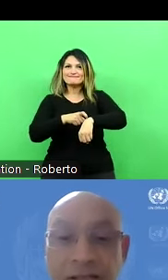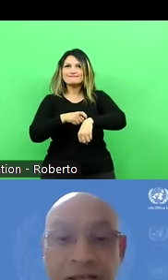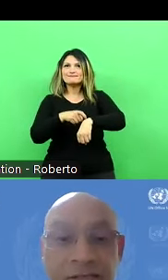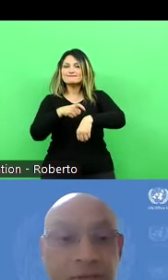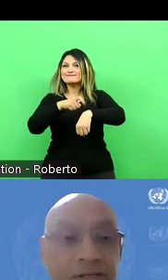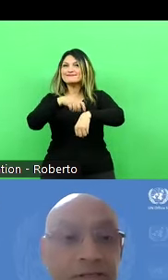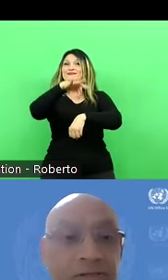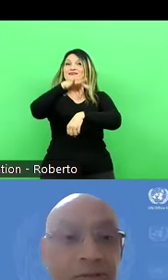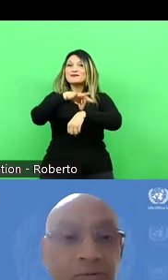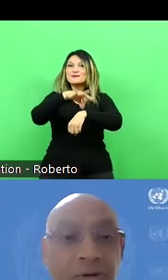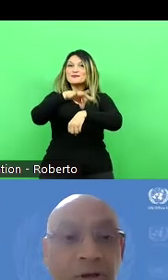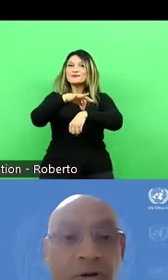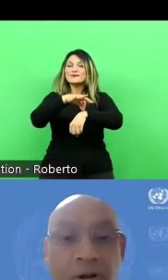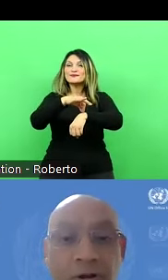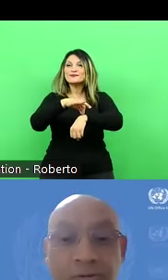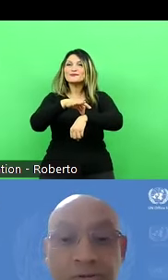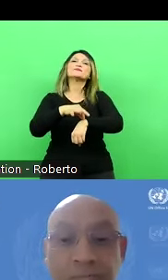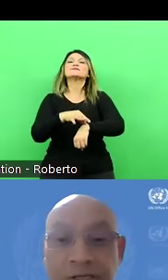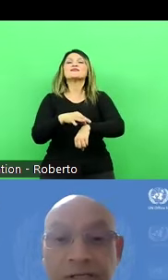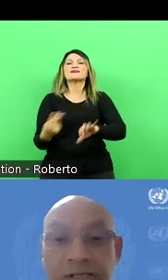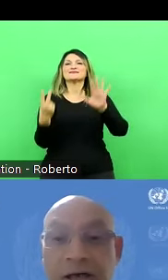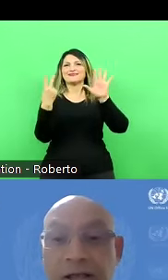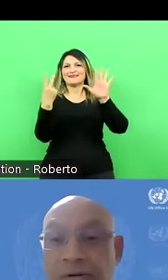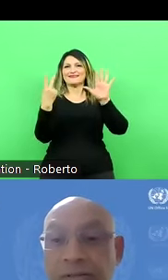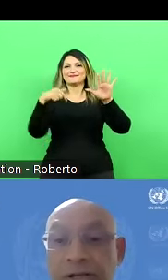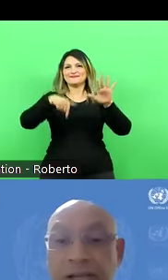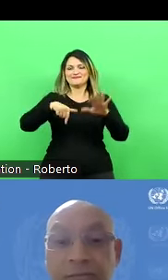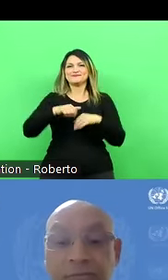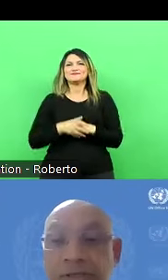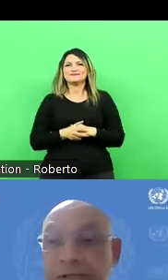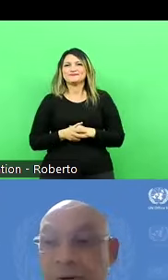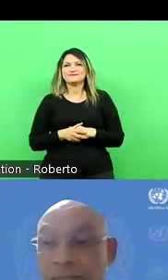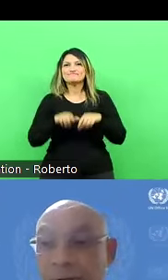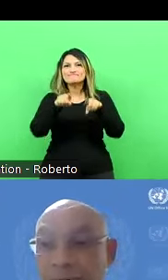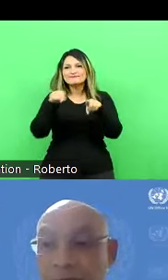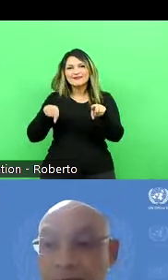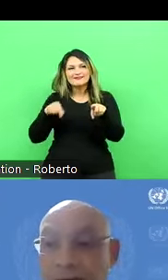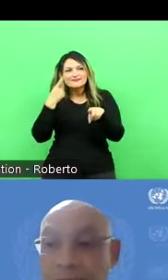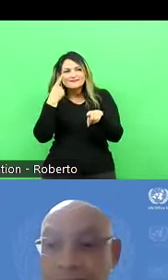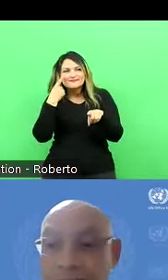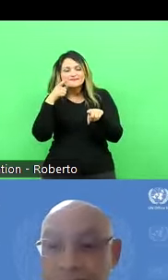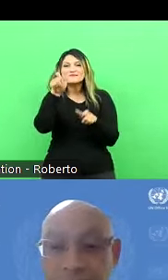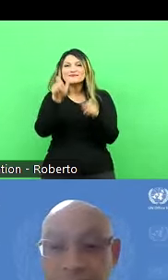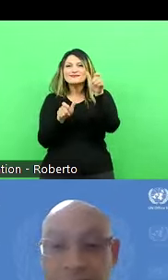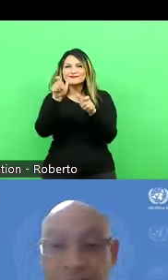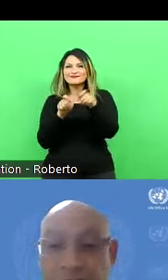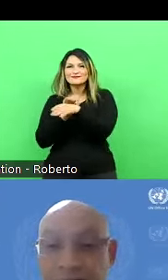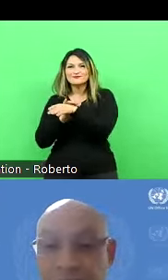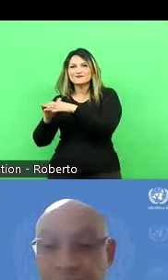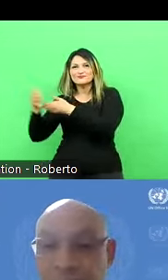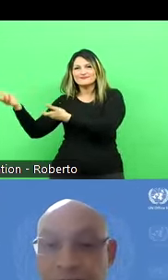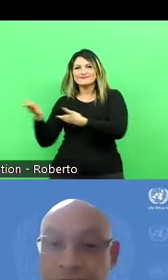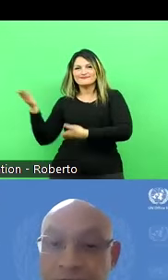sharing their experiences with you. All course materials are on the link which just popped up. And with this, we